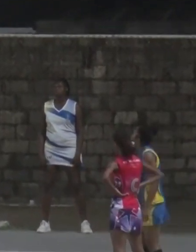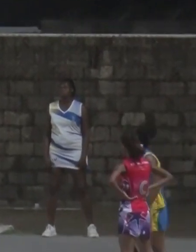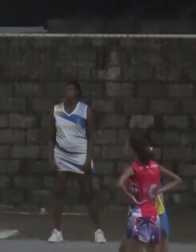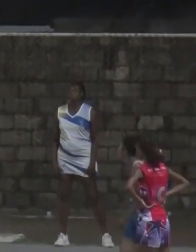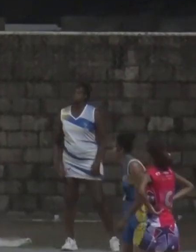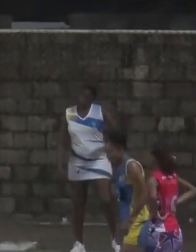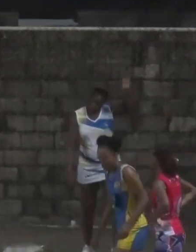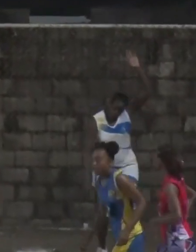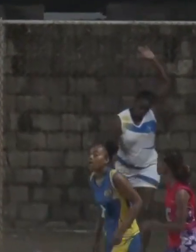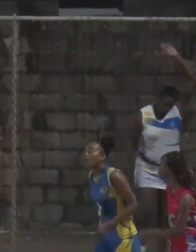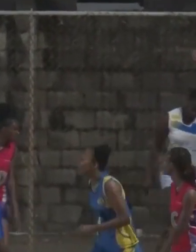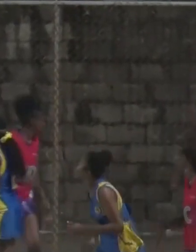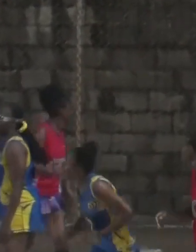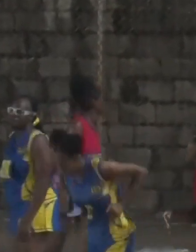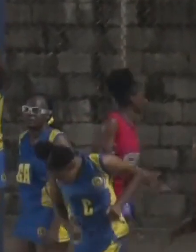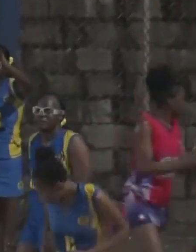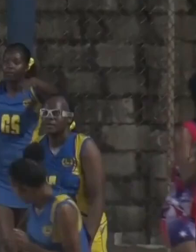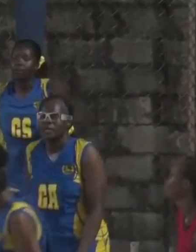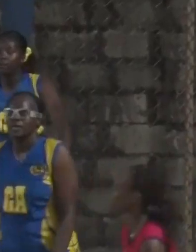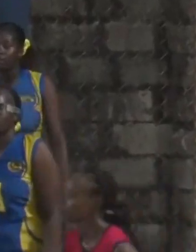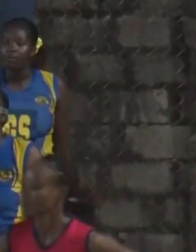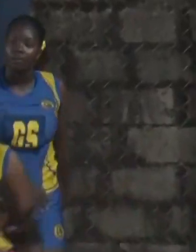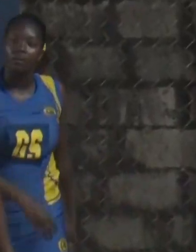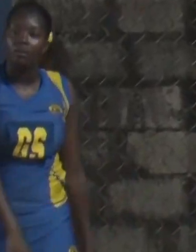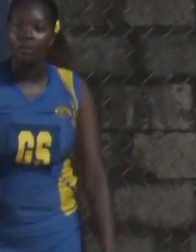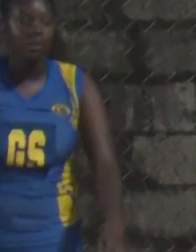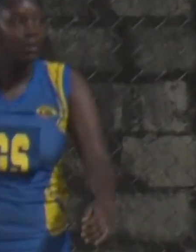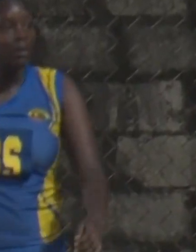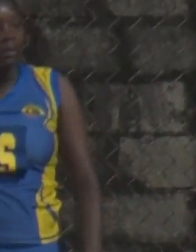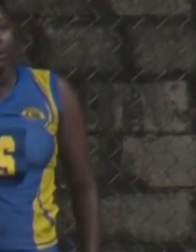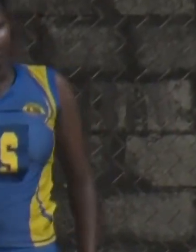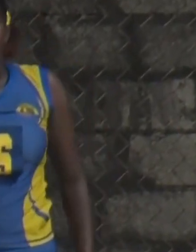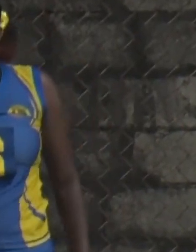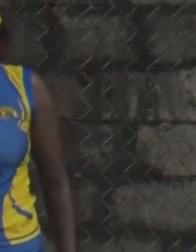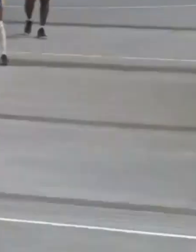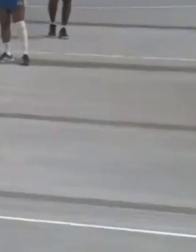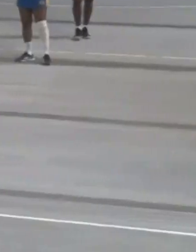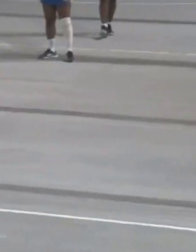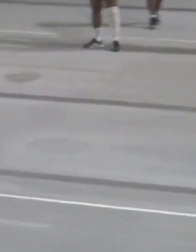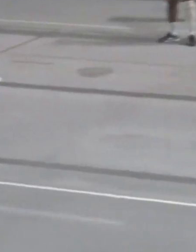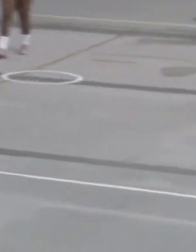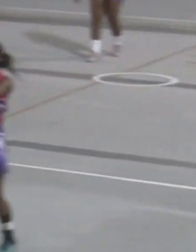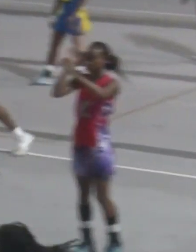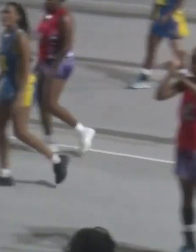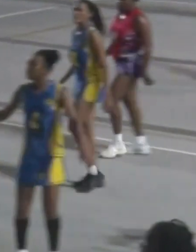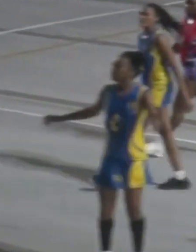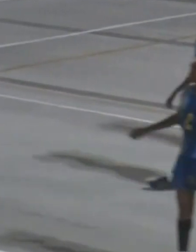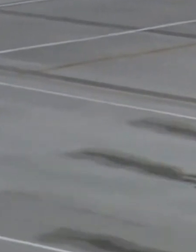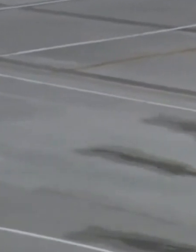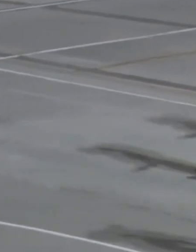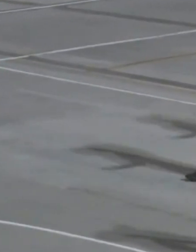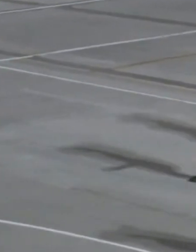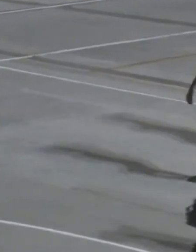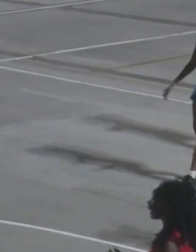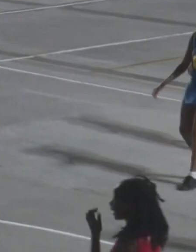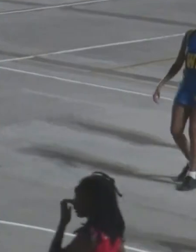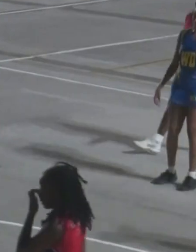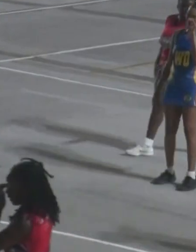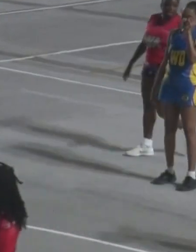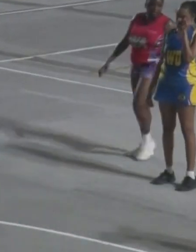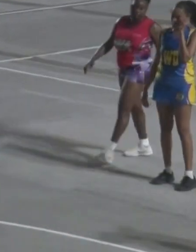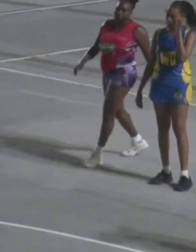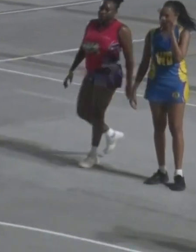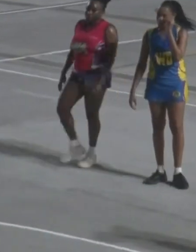having a grand time and seemed unstoppable. That's another goal. St. Barnabas had their moments thanks to Smith, who